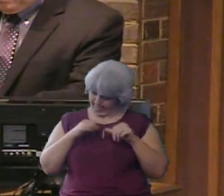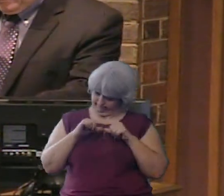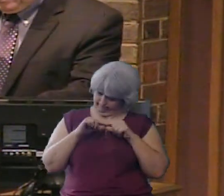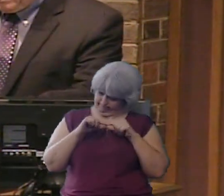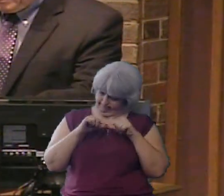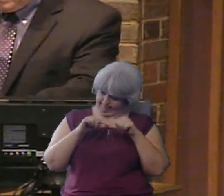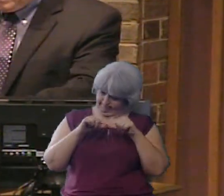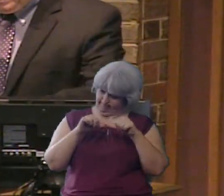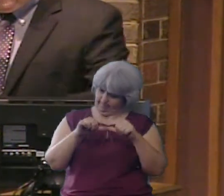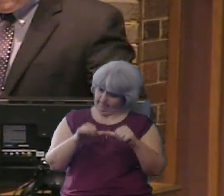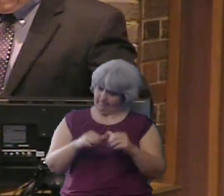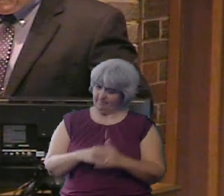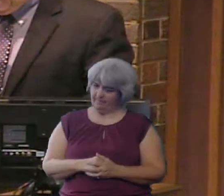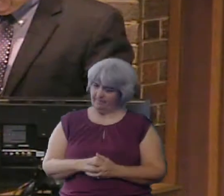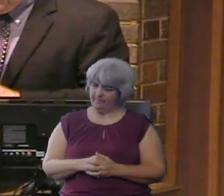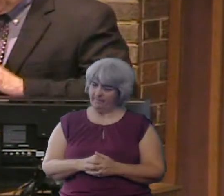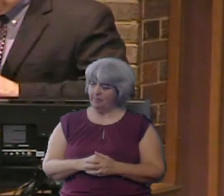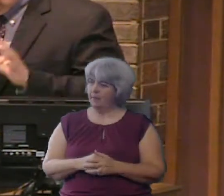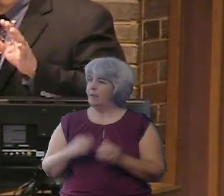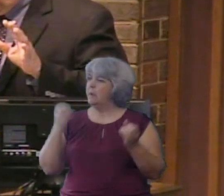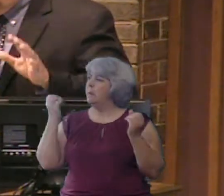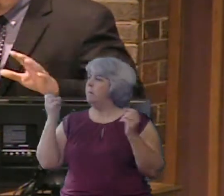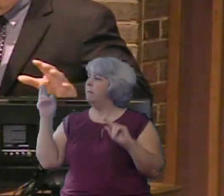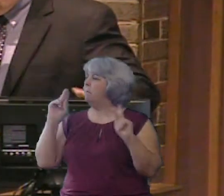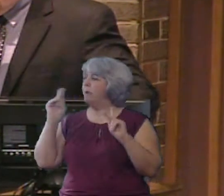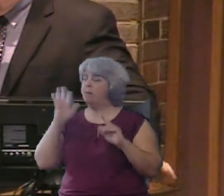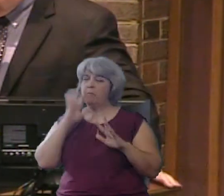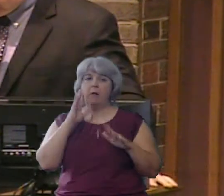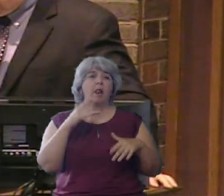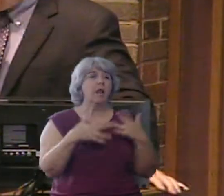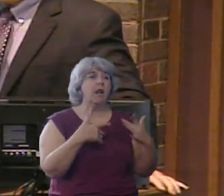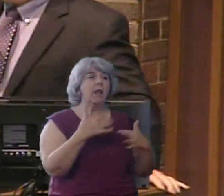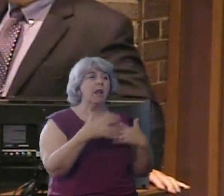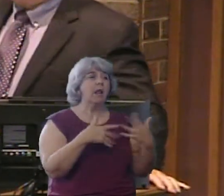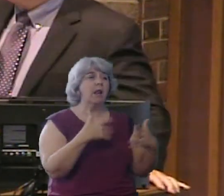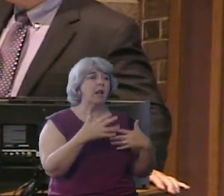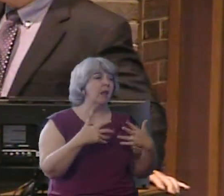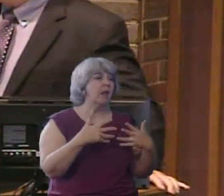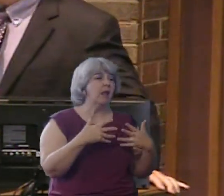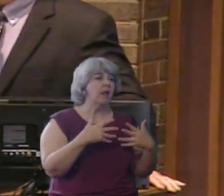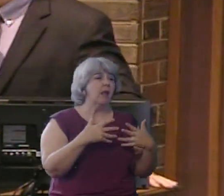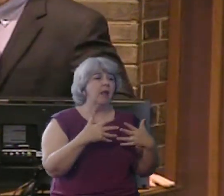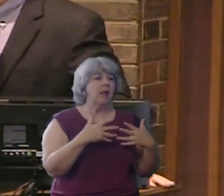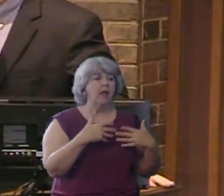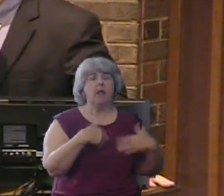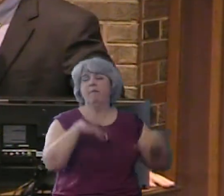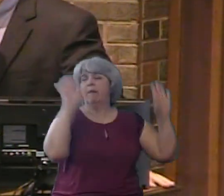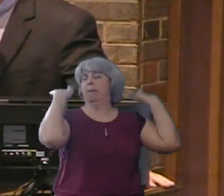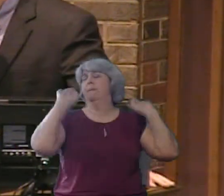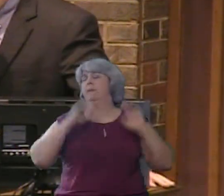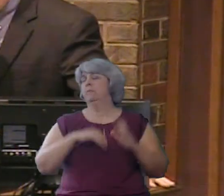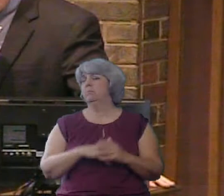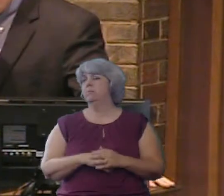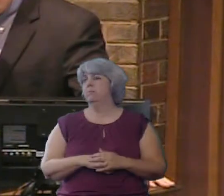people who find themselves in life and they get to whatever point and they just say, that's it, I quit.